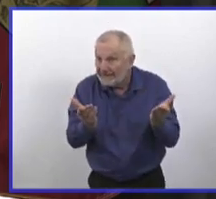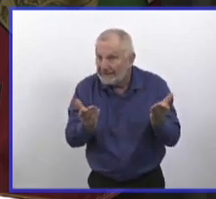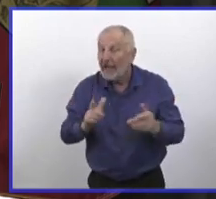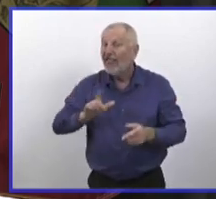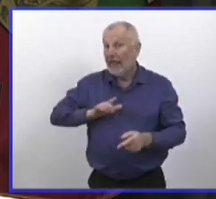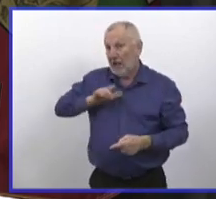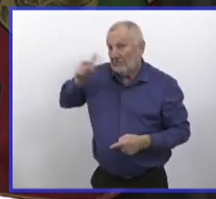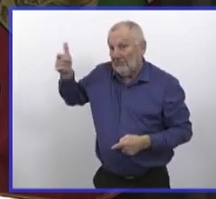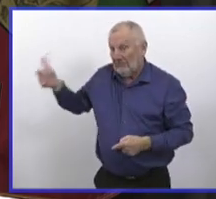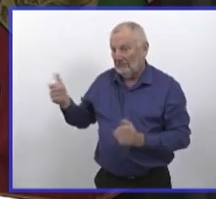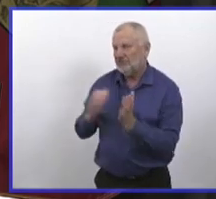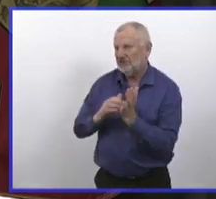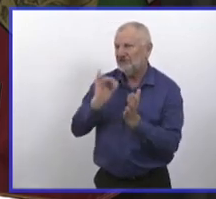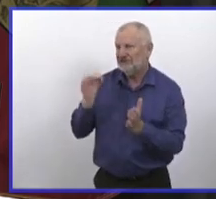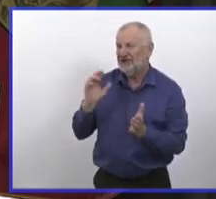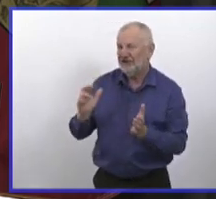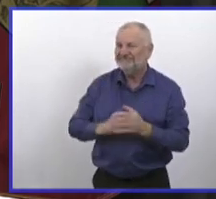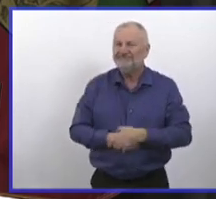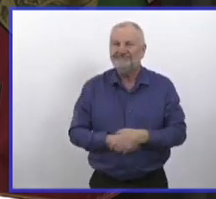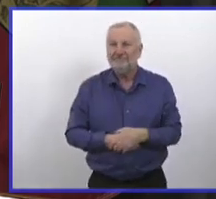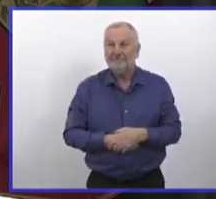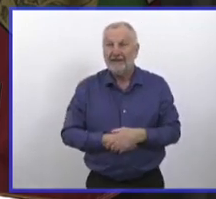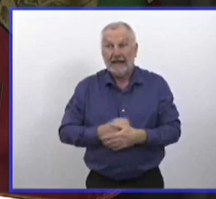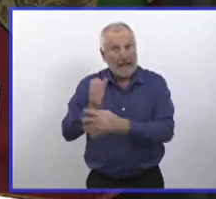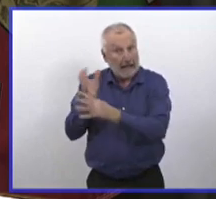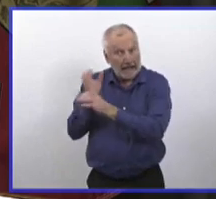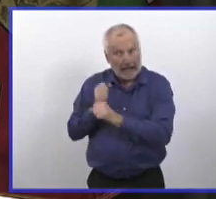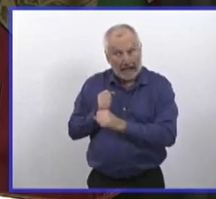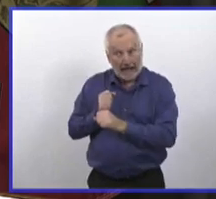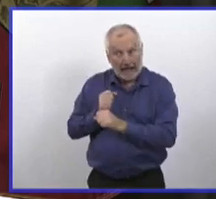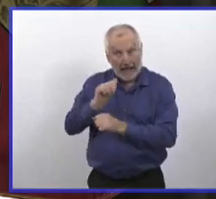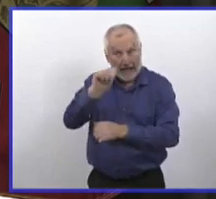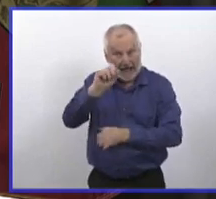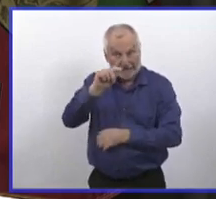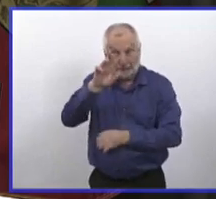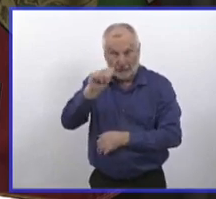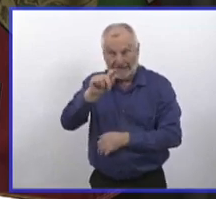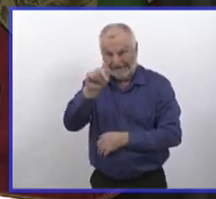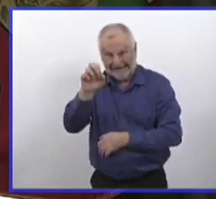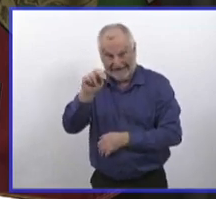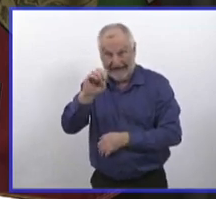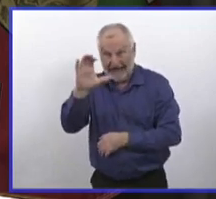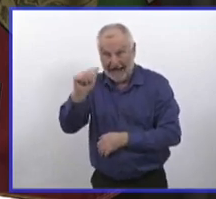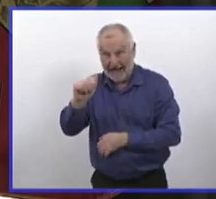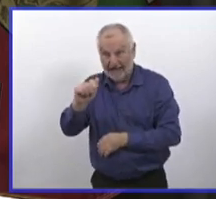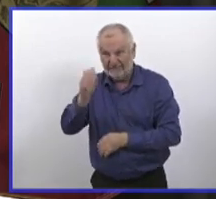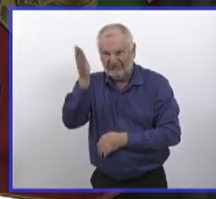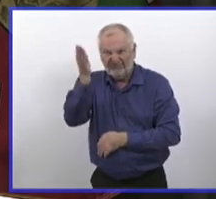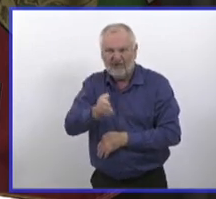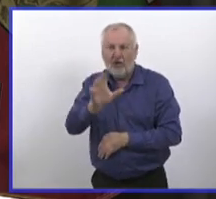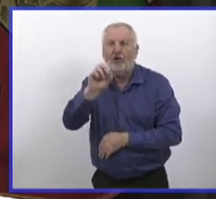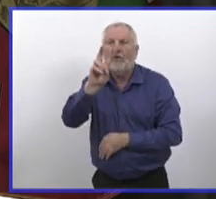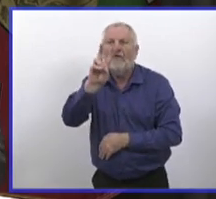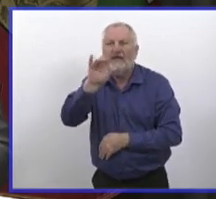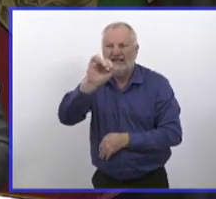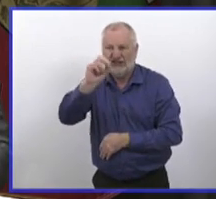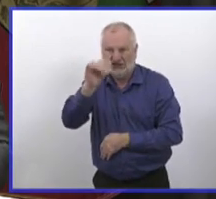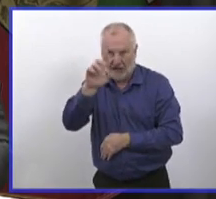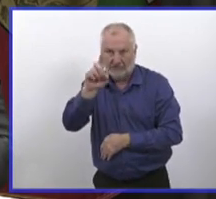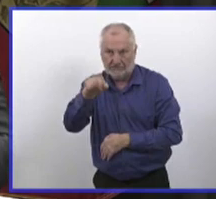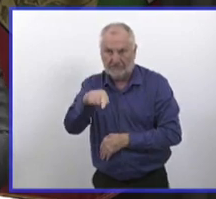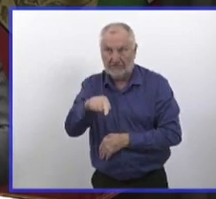first shipment of the AstraZeneca Covishield vaccine arrived in Manitoba yesterday, a total of 18,000